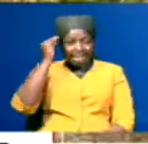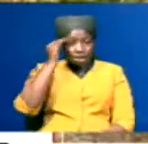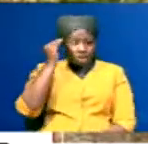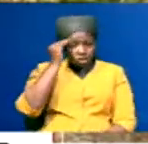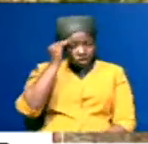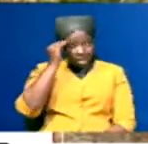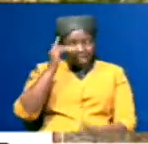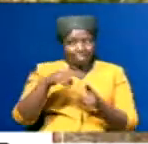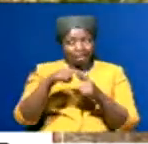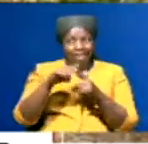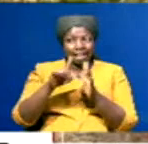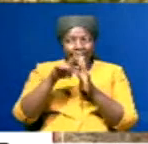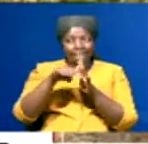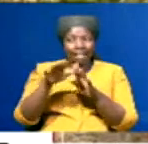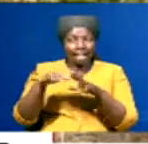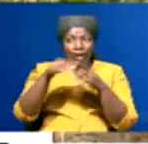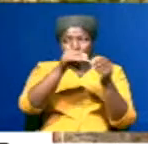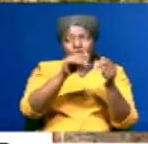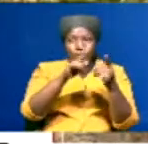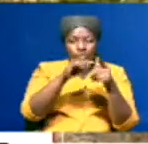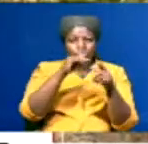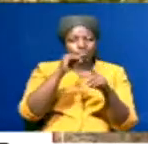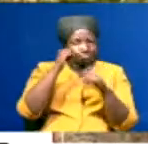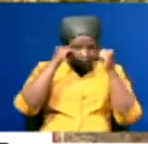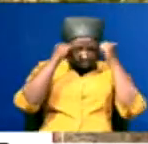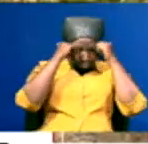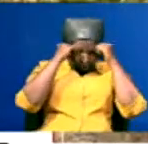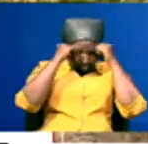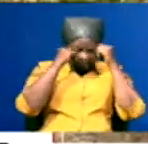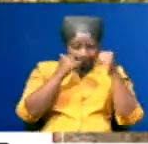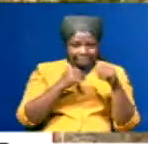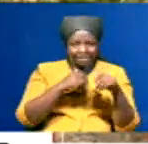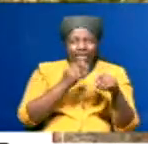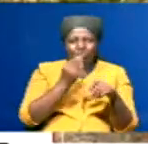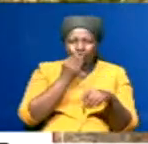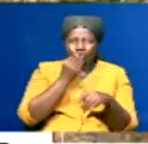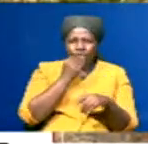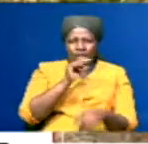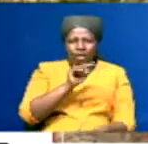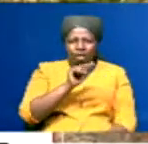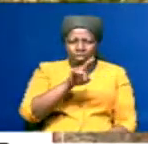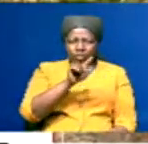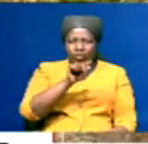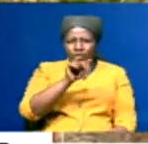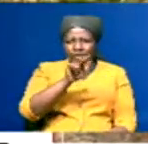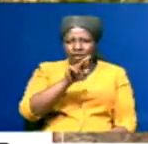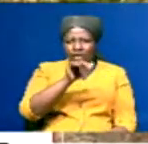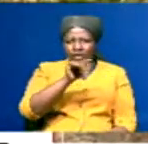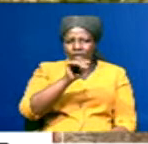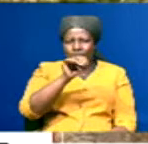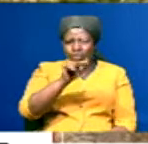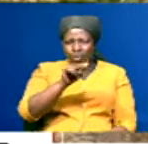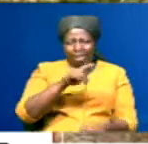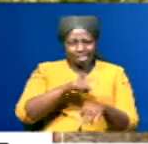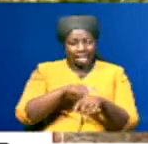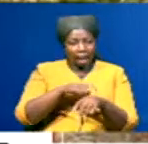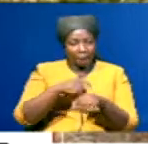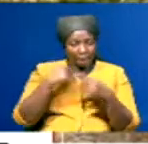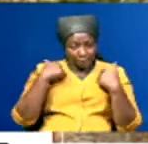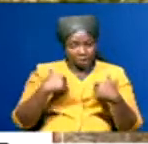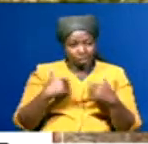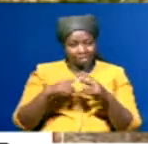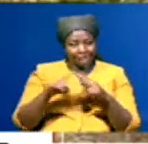I went to take care nutrition. So when I was there, I started going there, and they